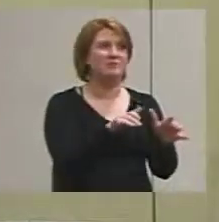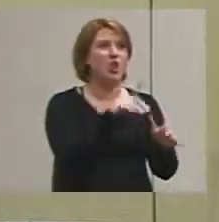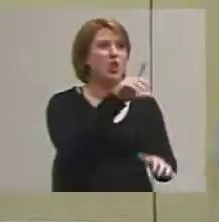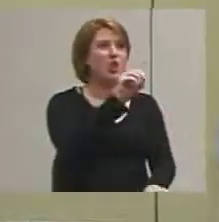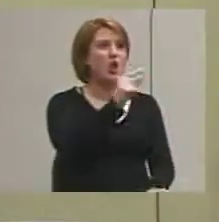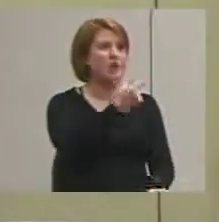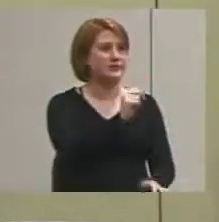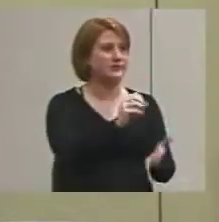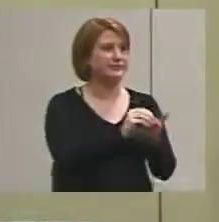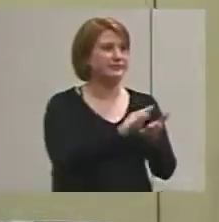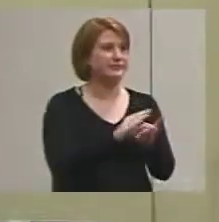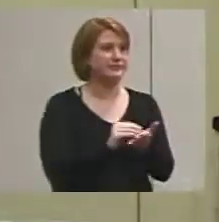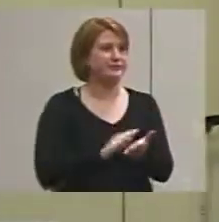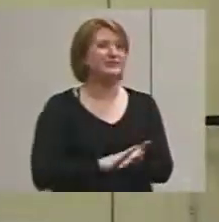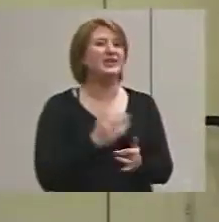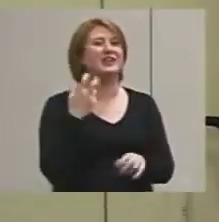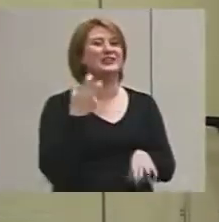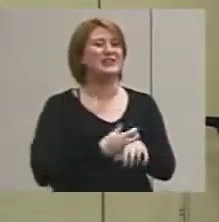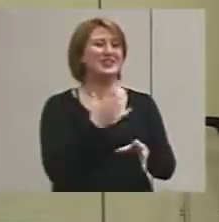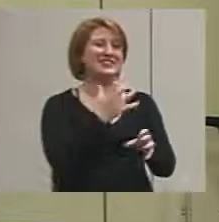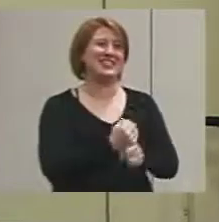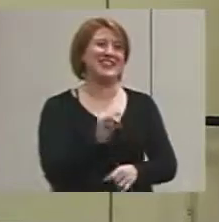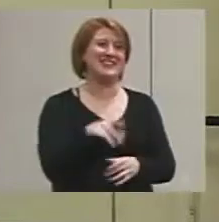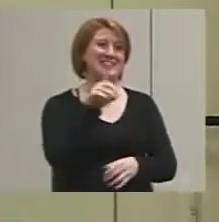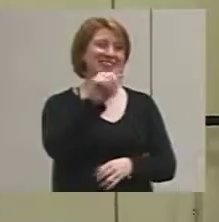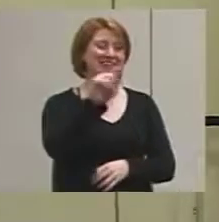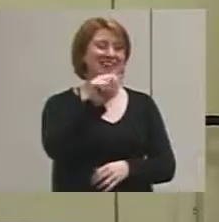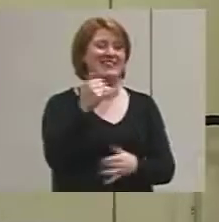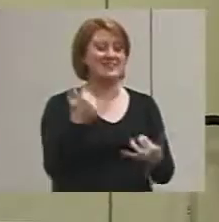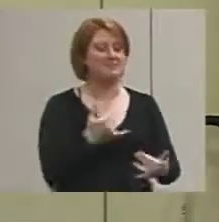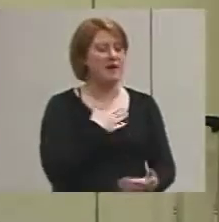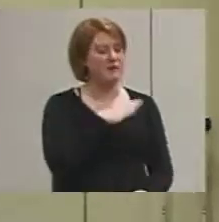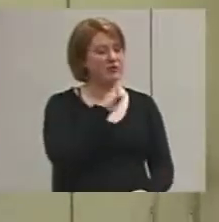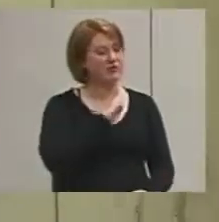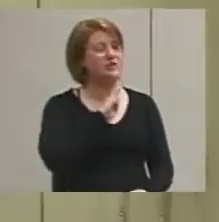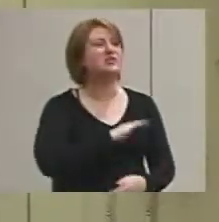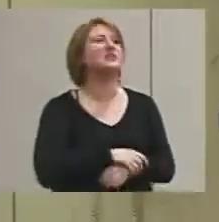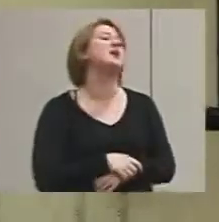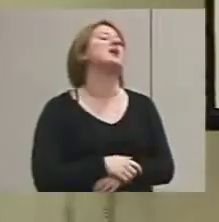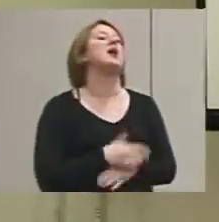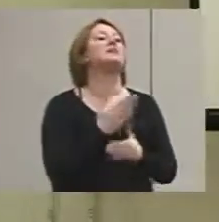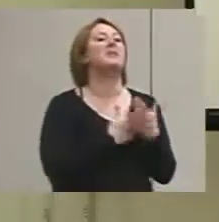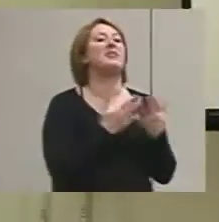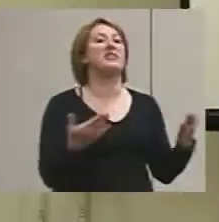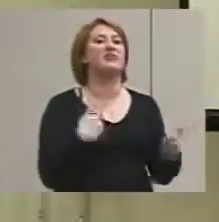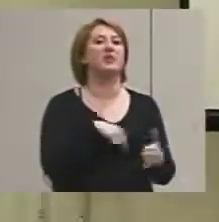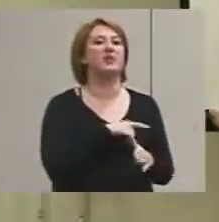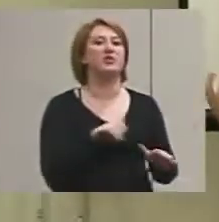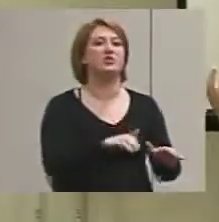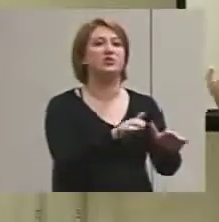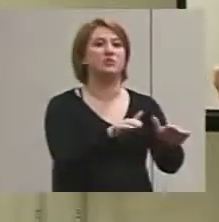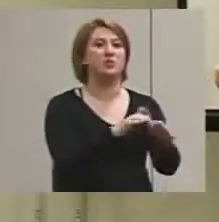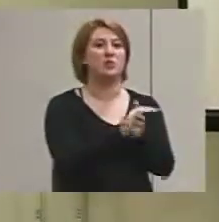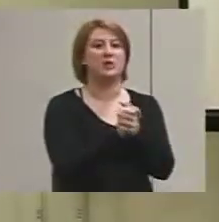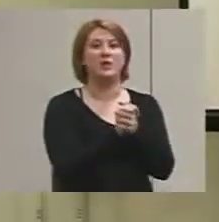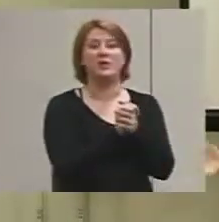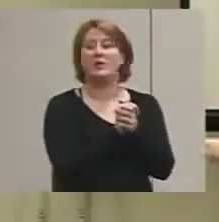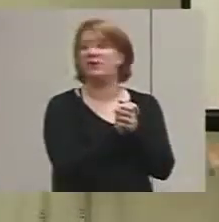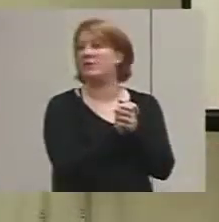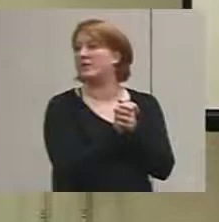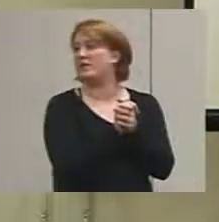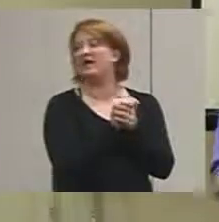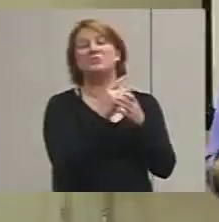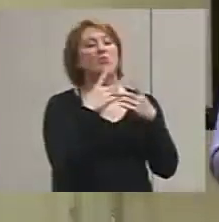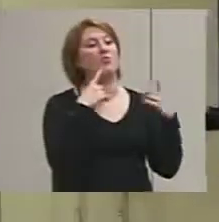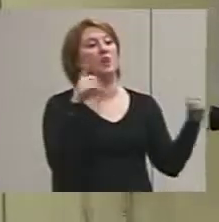logs, basically. And it's hard to take this data. This is where my frustration is. Some of these things that we're doing seem to be working, seem